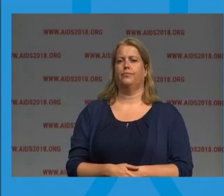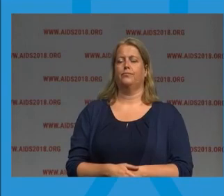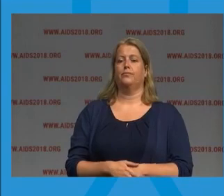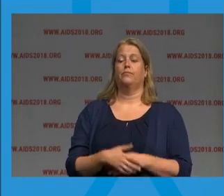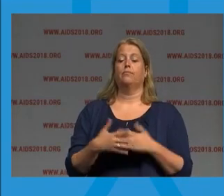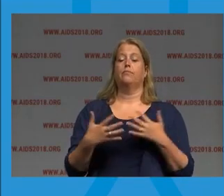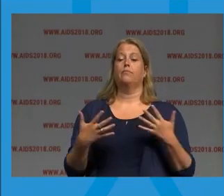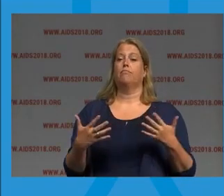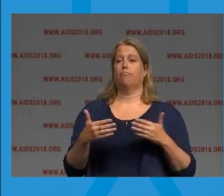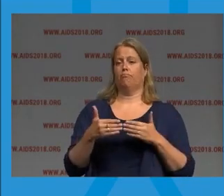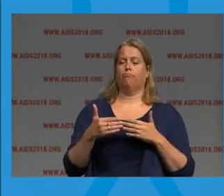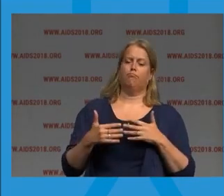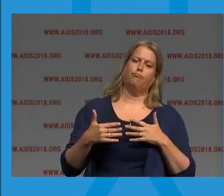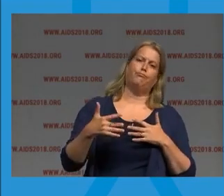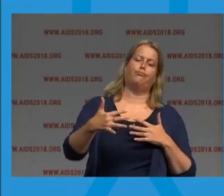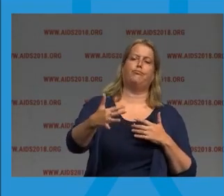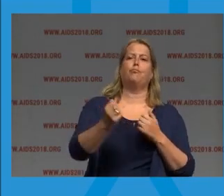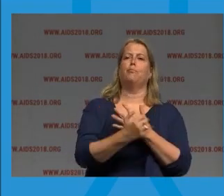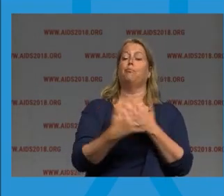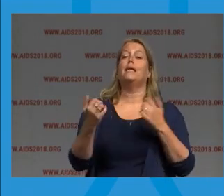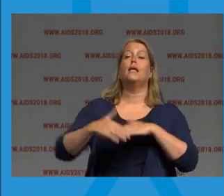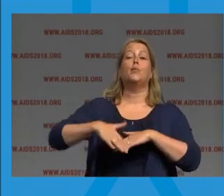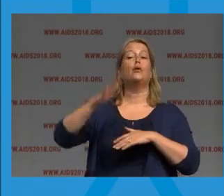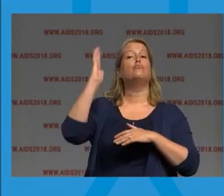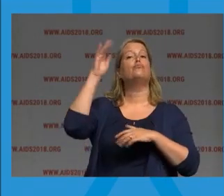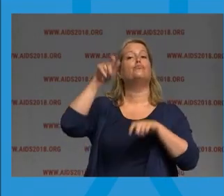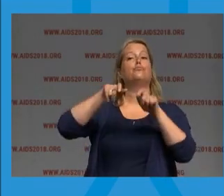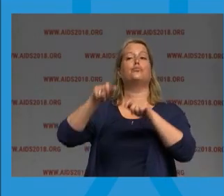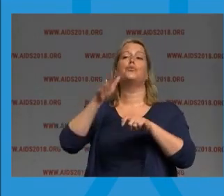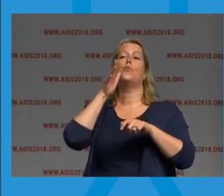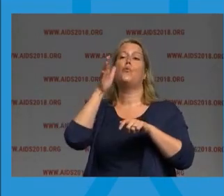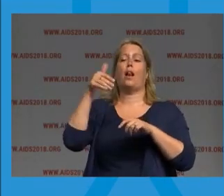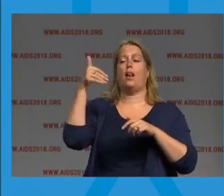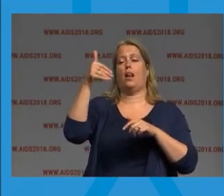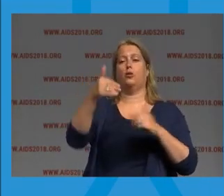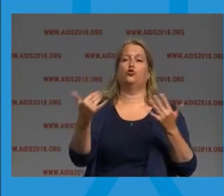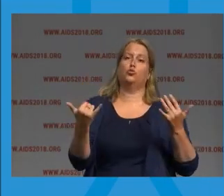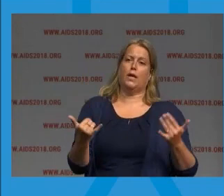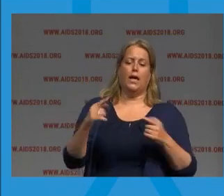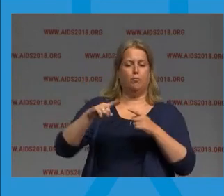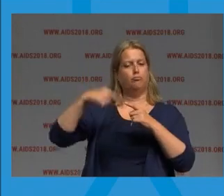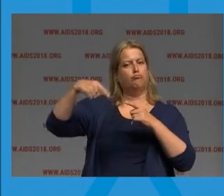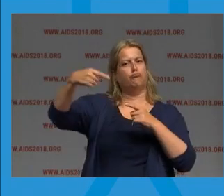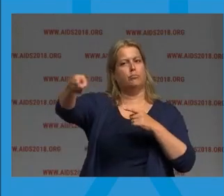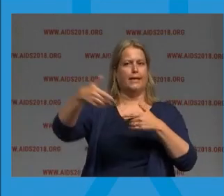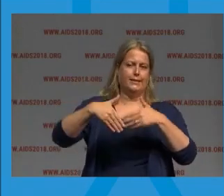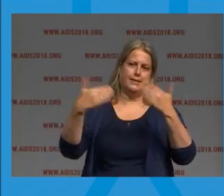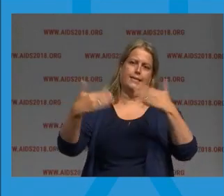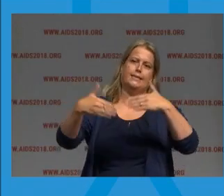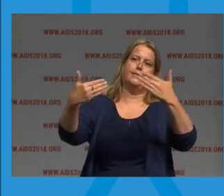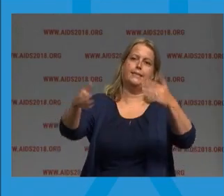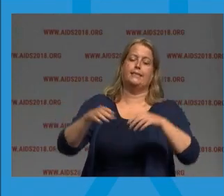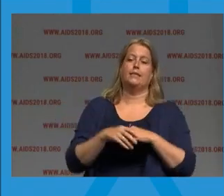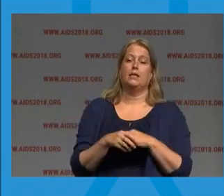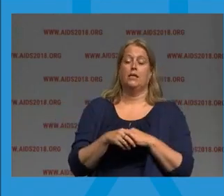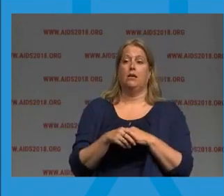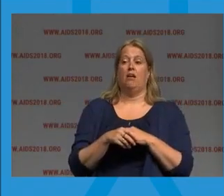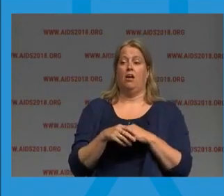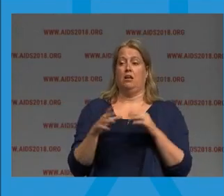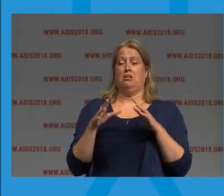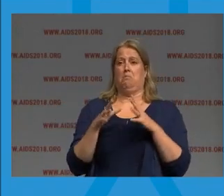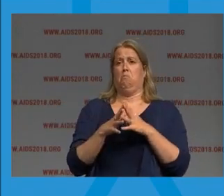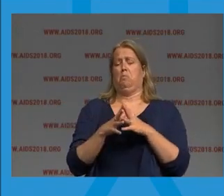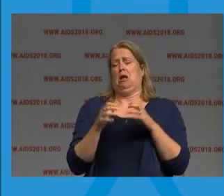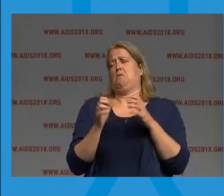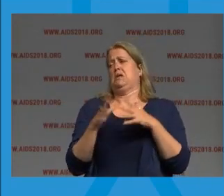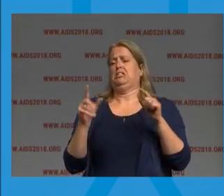We'll be hearing from many more speakers in this plenary and over the coming days, working through one of the greatest challenges the world